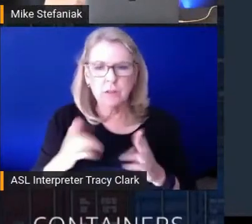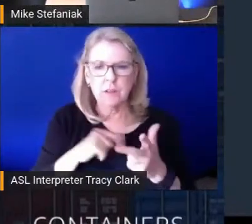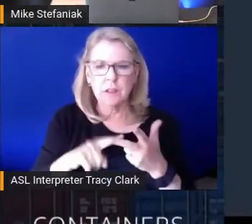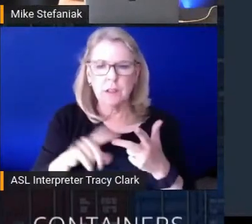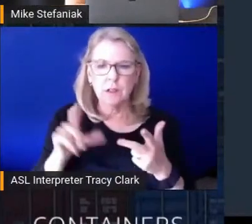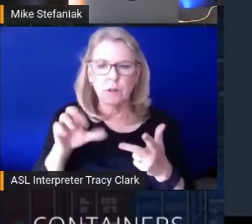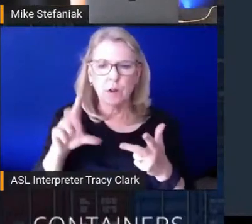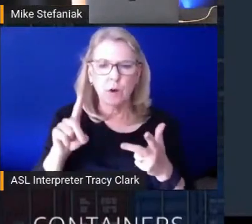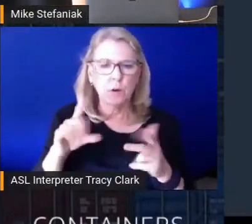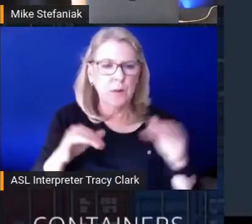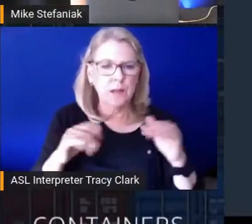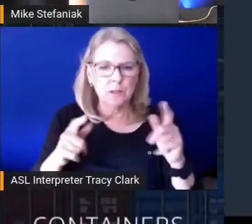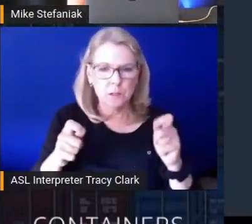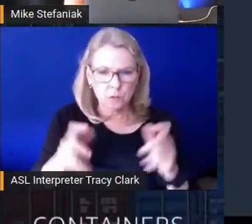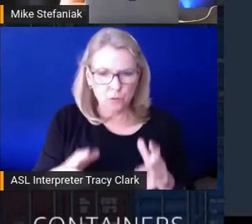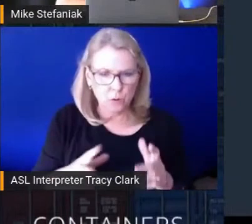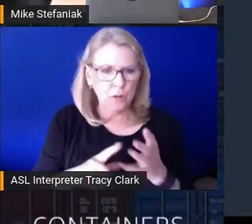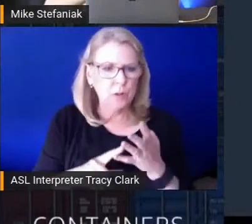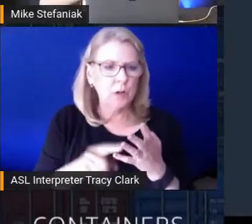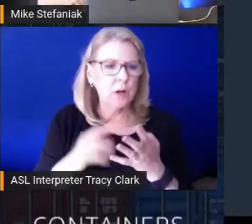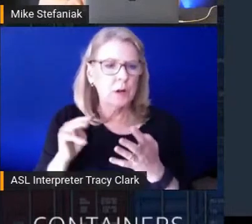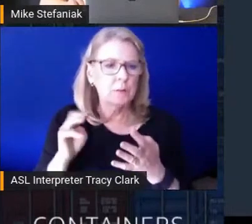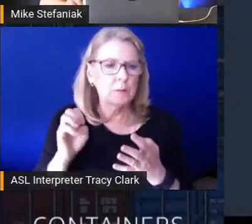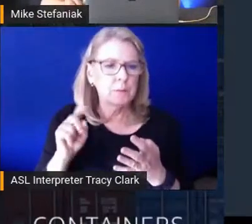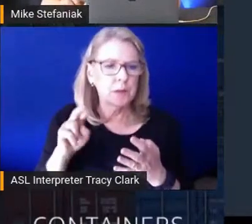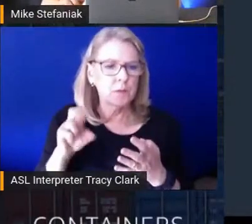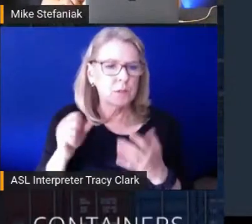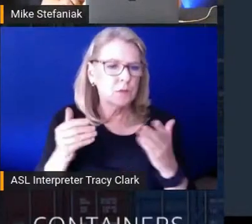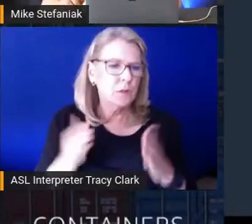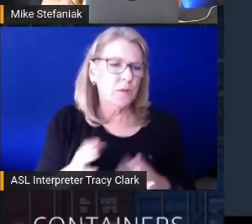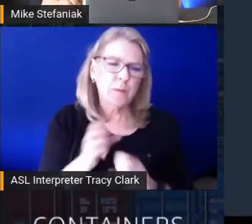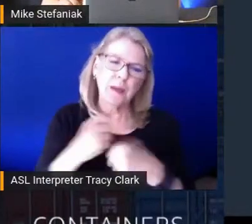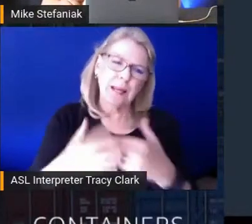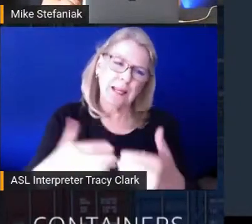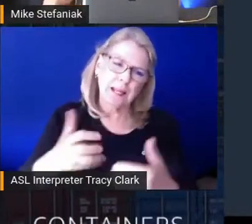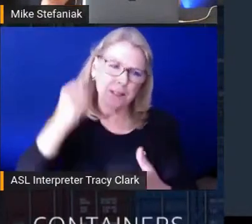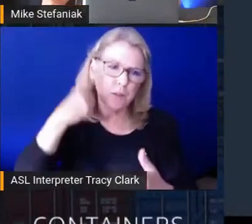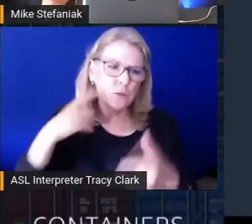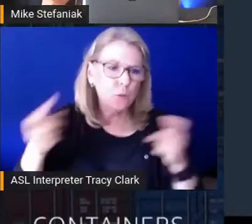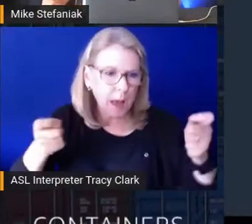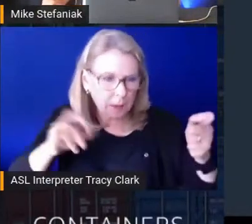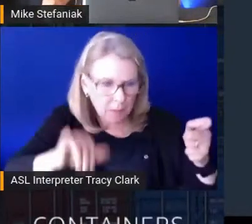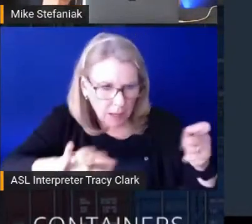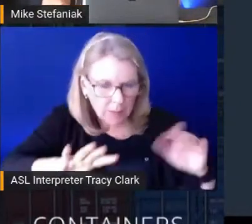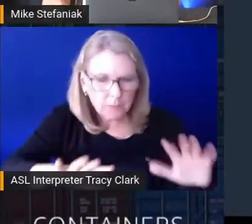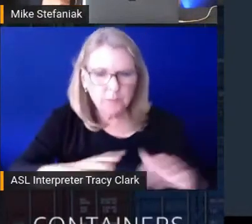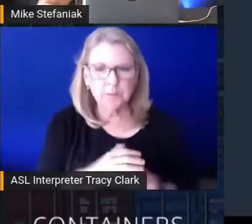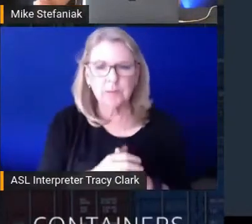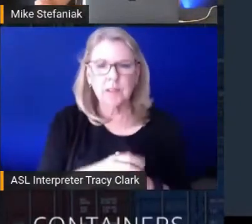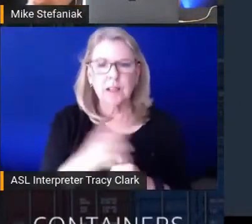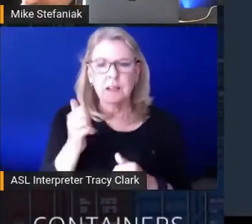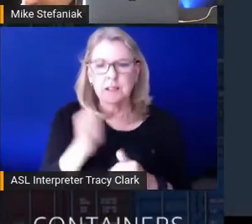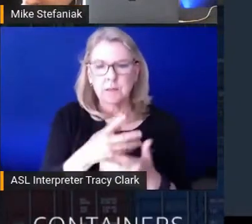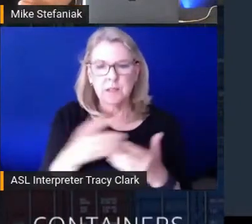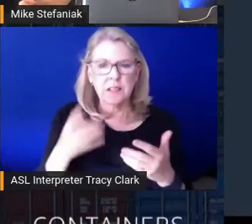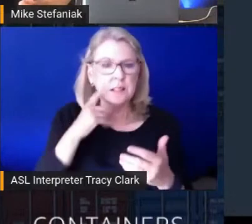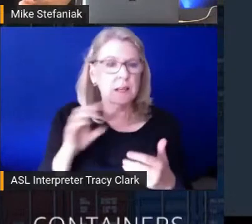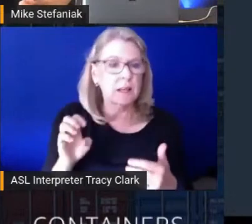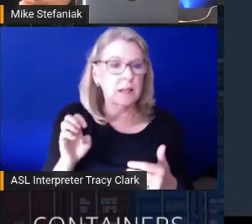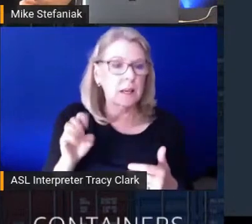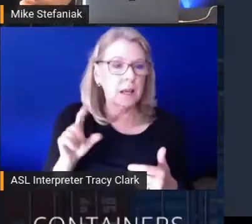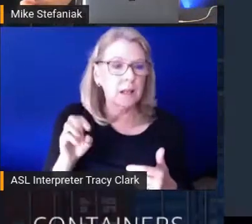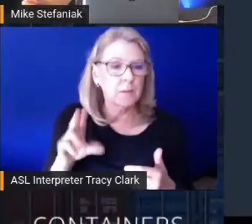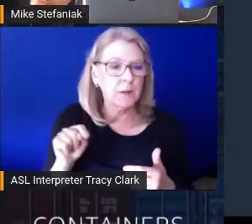cluster. Some of the other things on the roadmap, integrated GitOps. So like Alan mentioned, Flux is already bundled with EKS